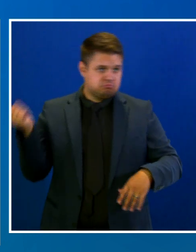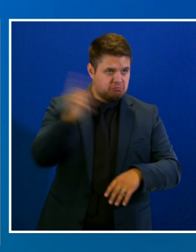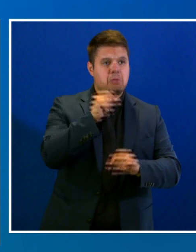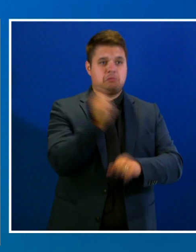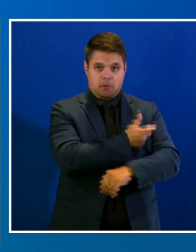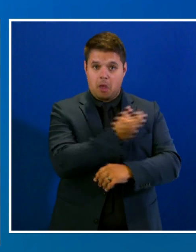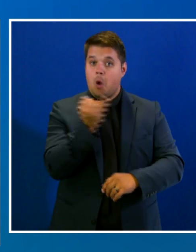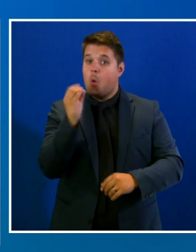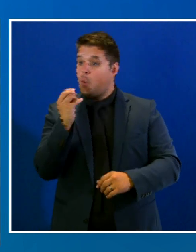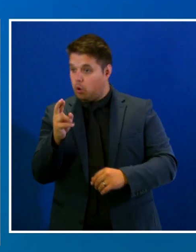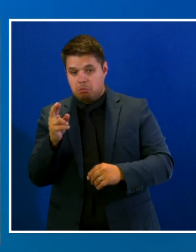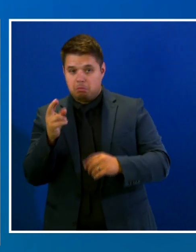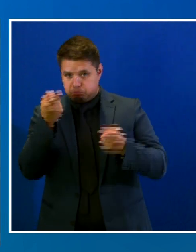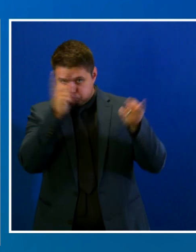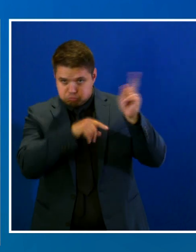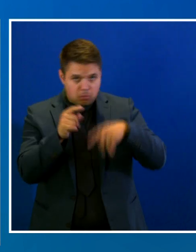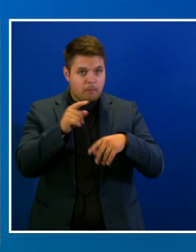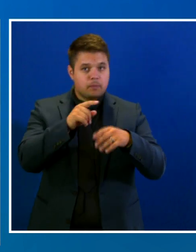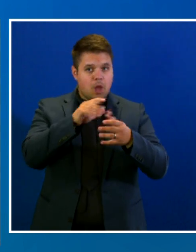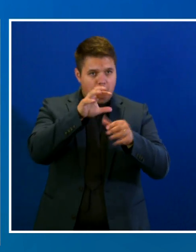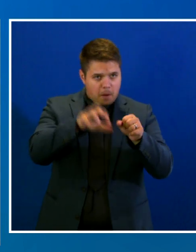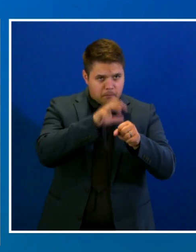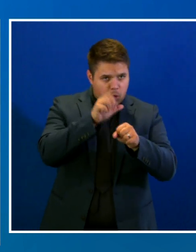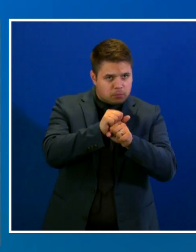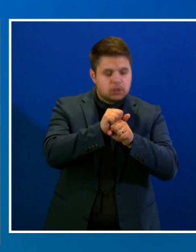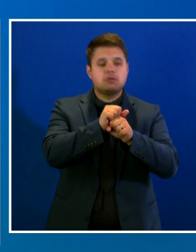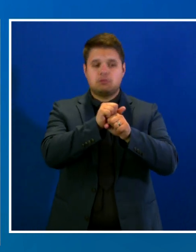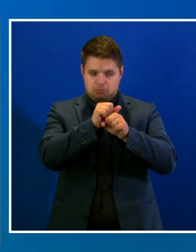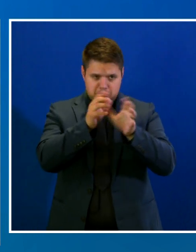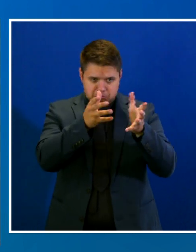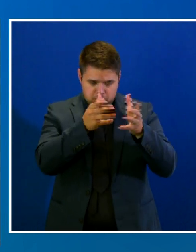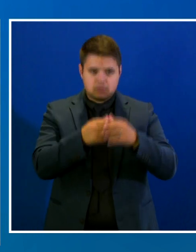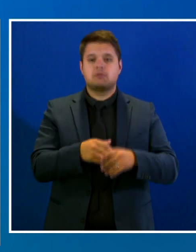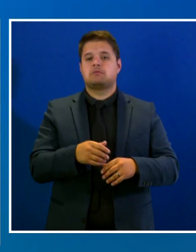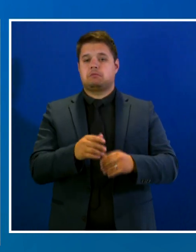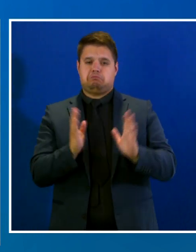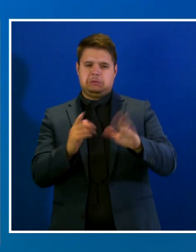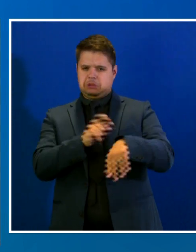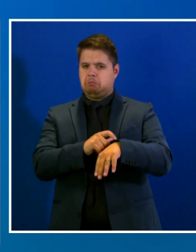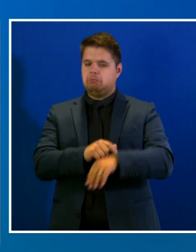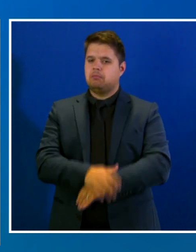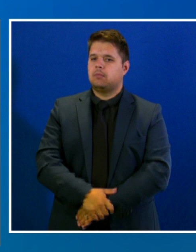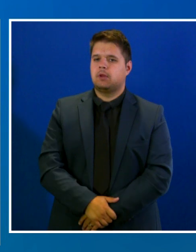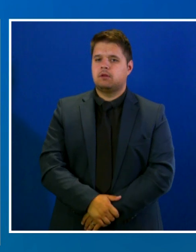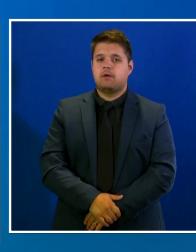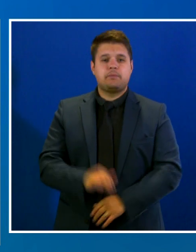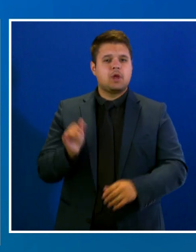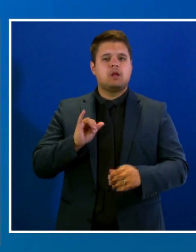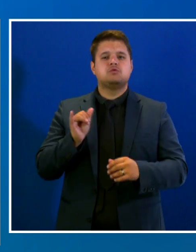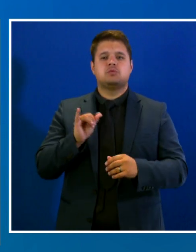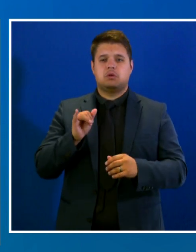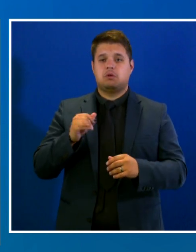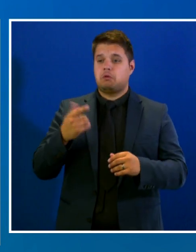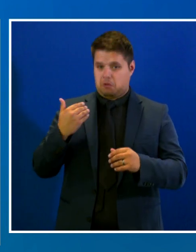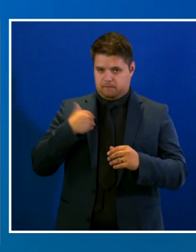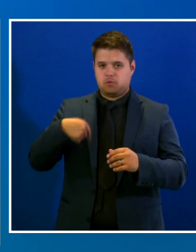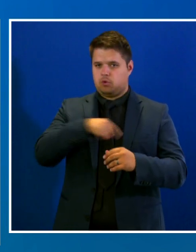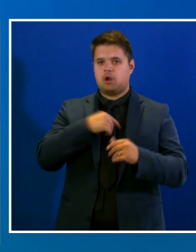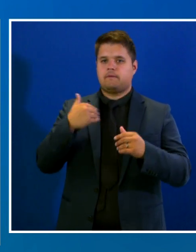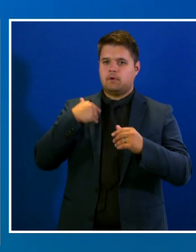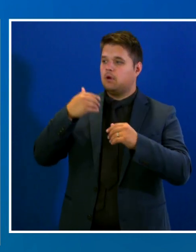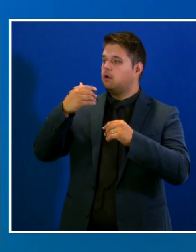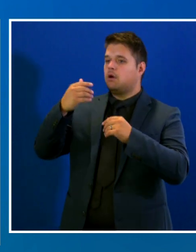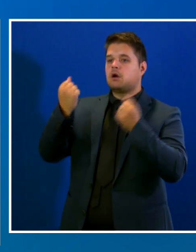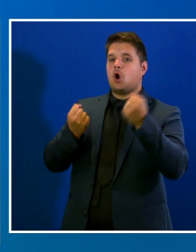And finally, Clark County Public Health is now increasing mobile vaccine clinics for the unhoused at